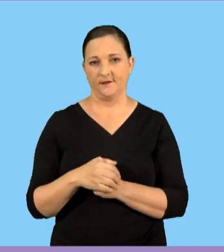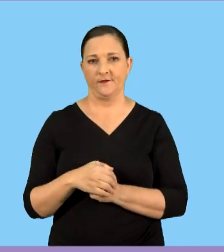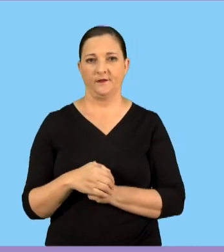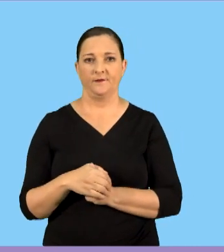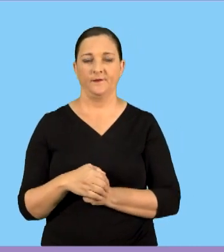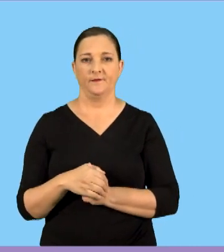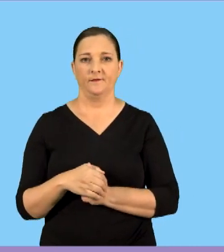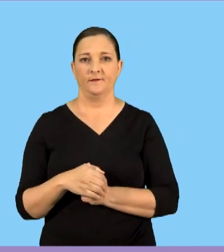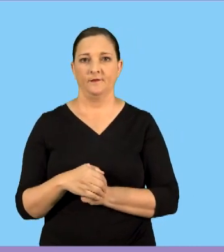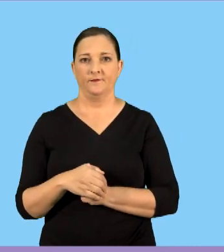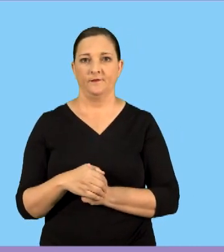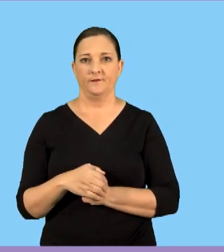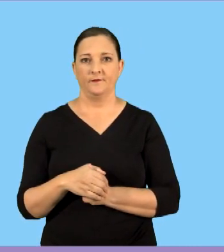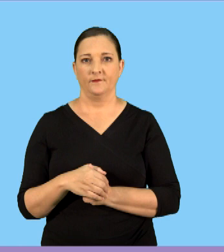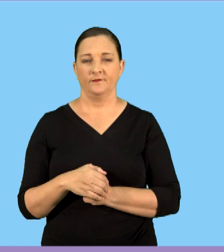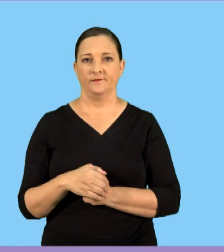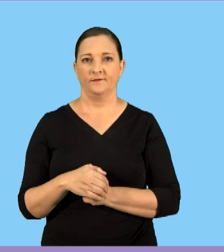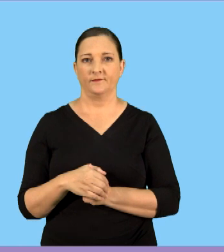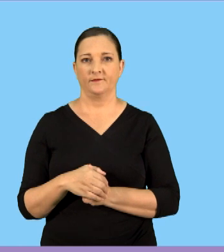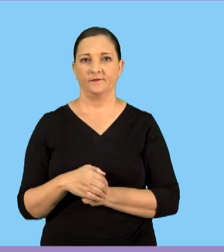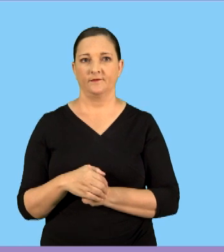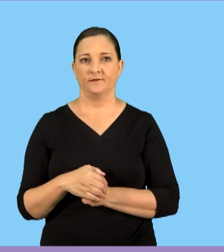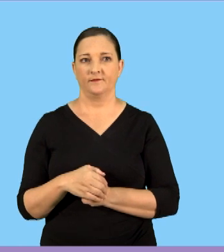12h exponent 7.